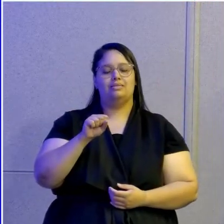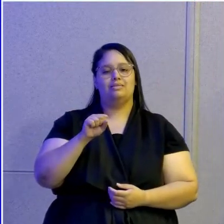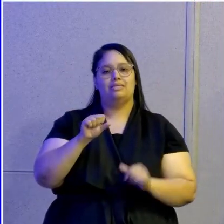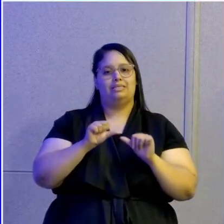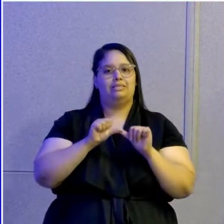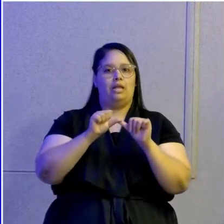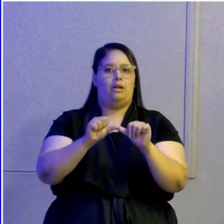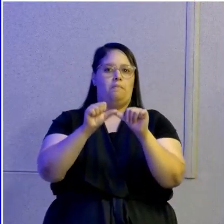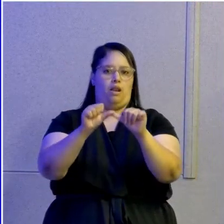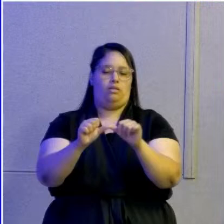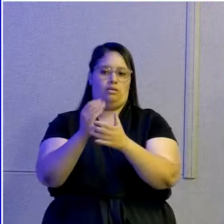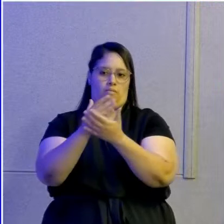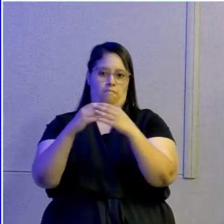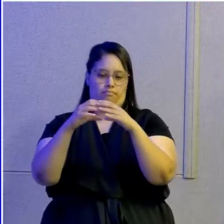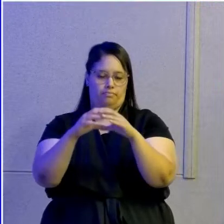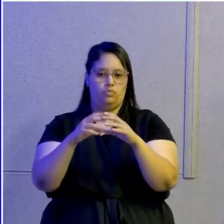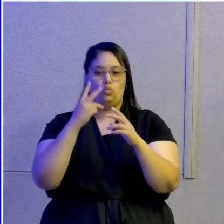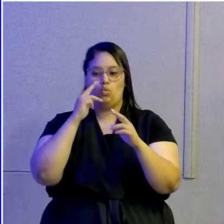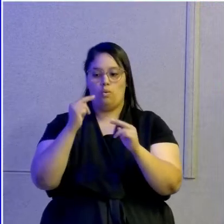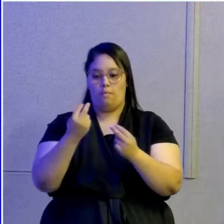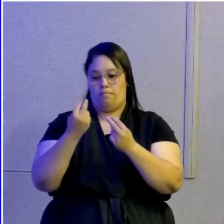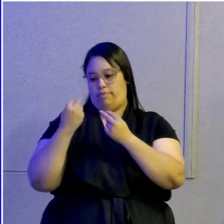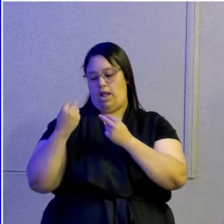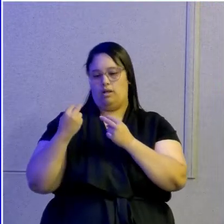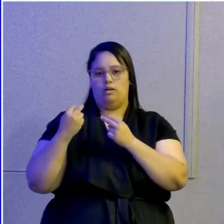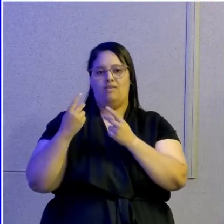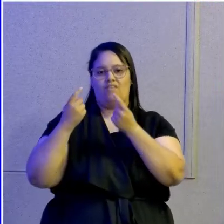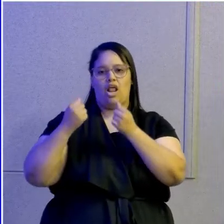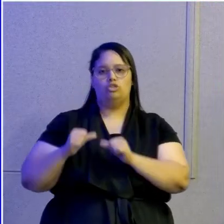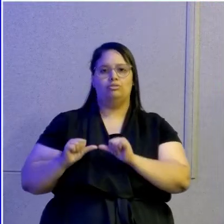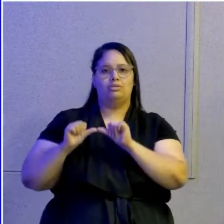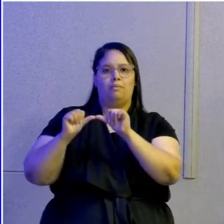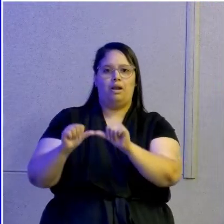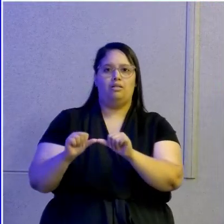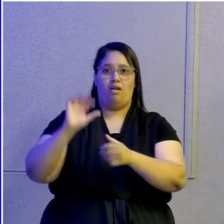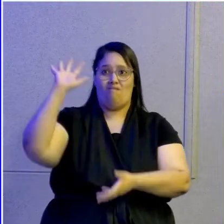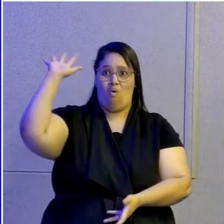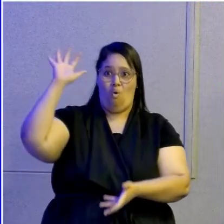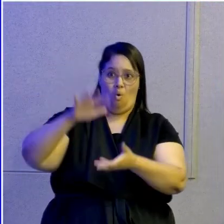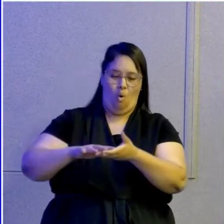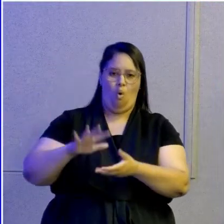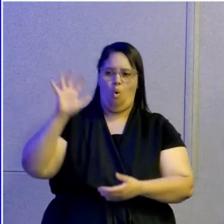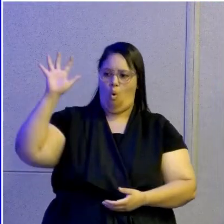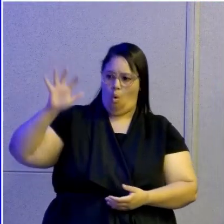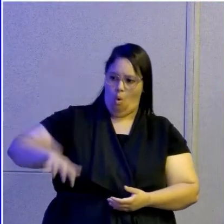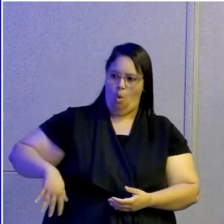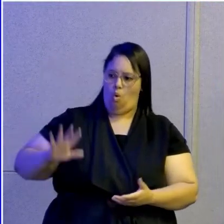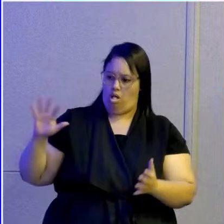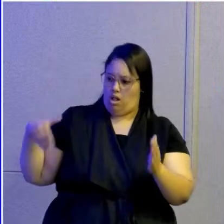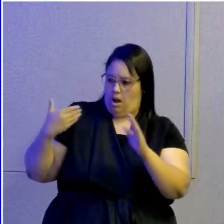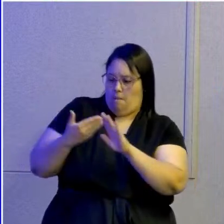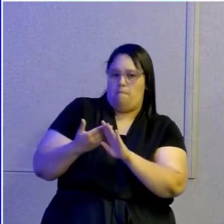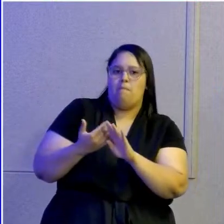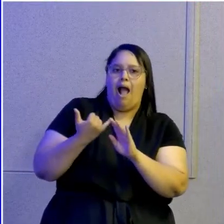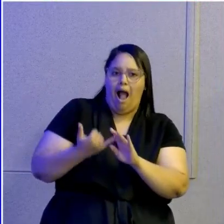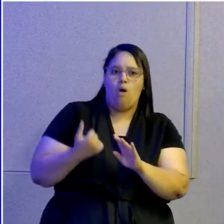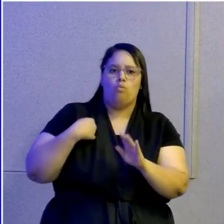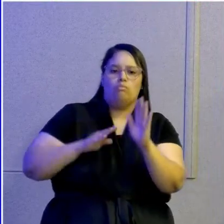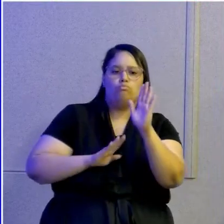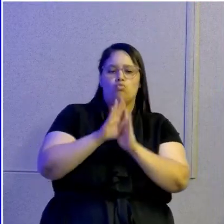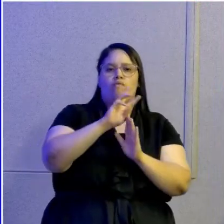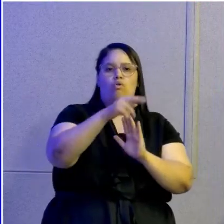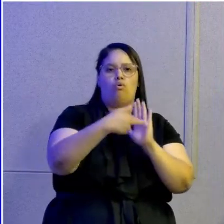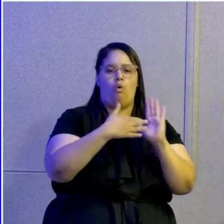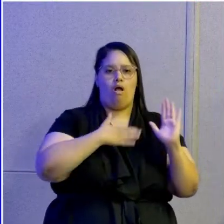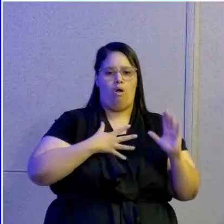aspect. Linking back to the financial sustainability of all of this, how do we increase our role in CERN? How do we